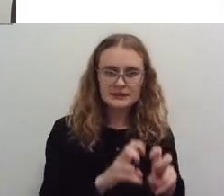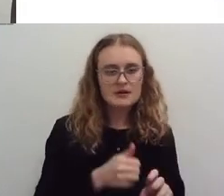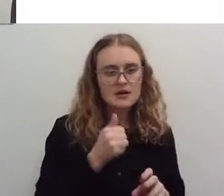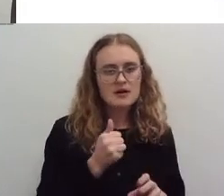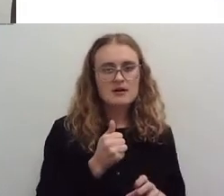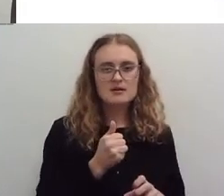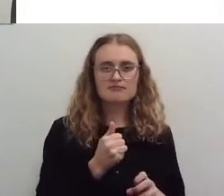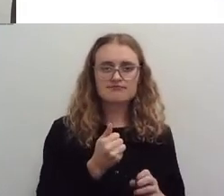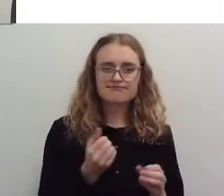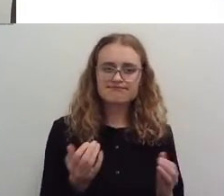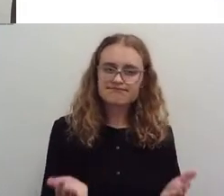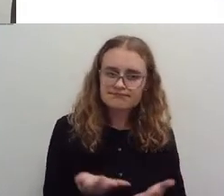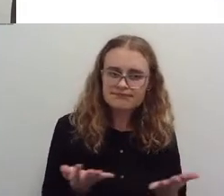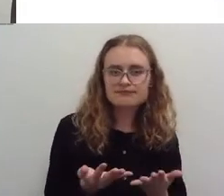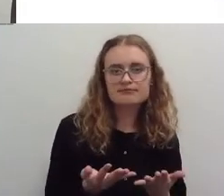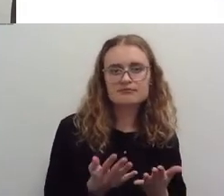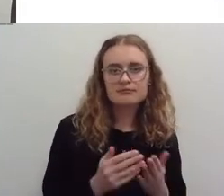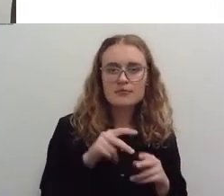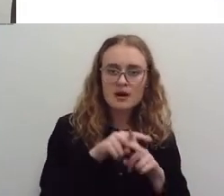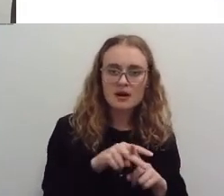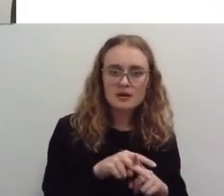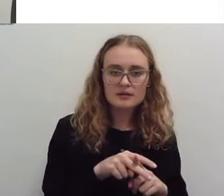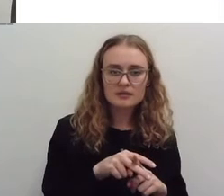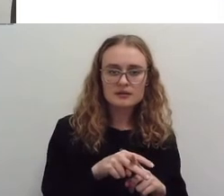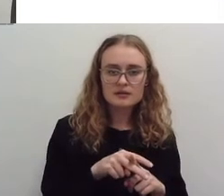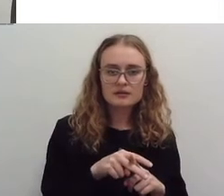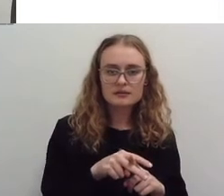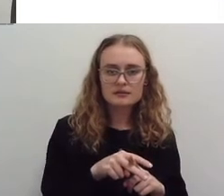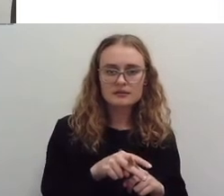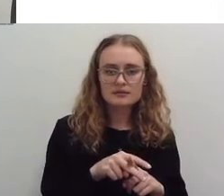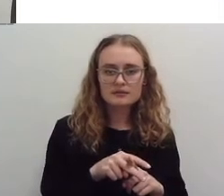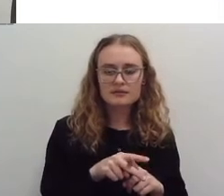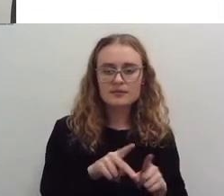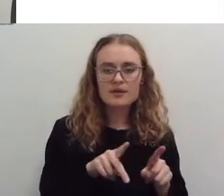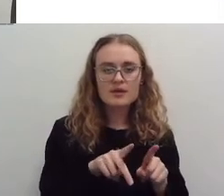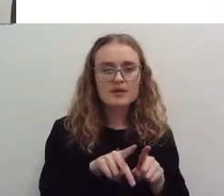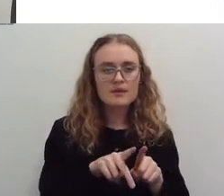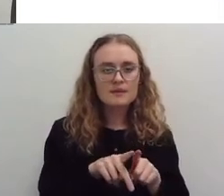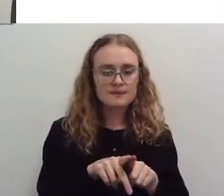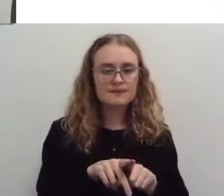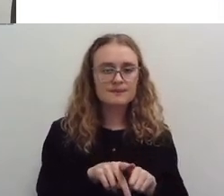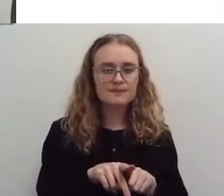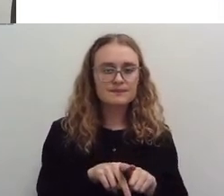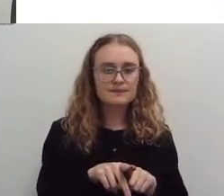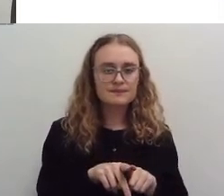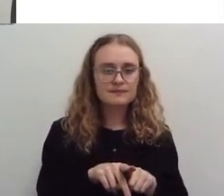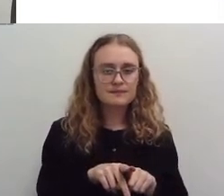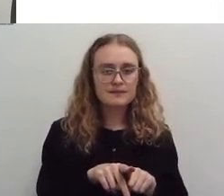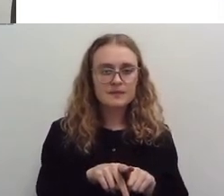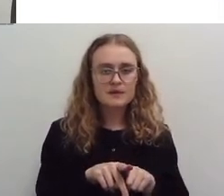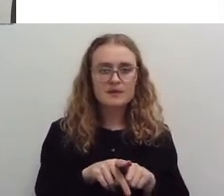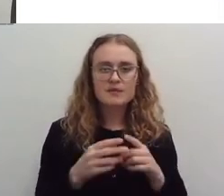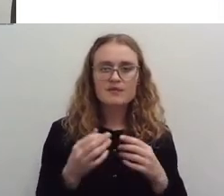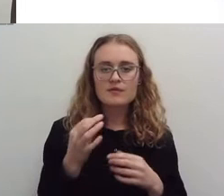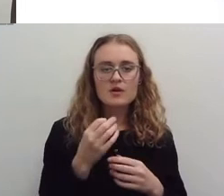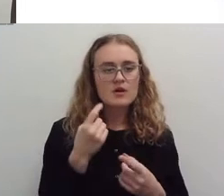the interventions that we are using, which are, of course, what our practitioners rely upon in order to properly